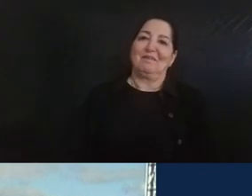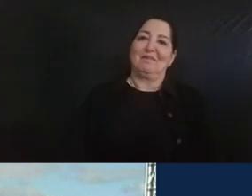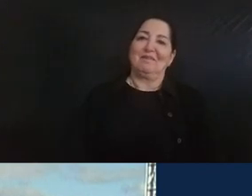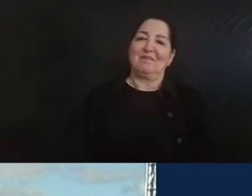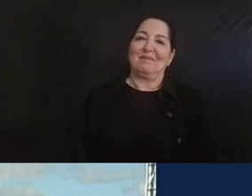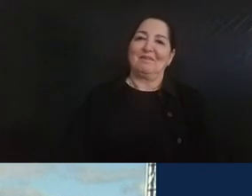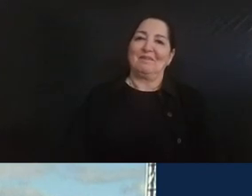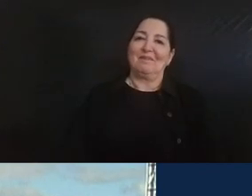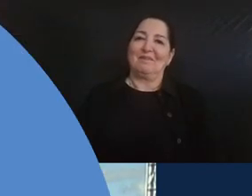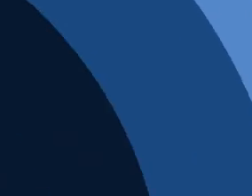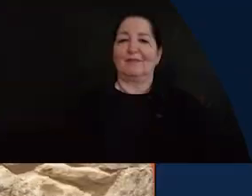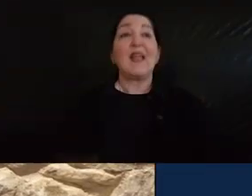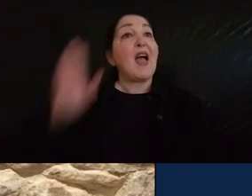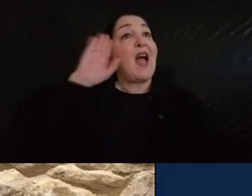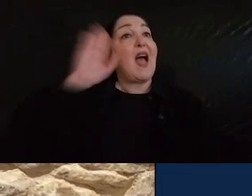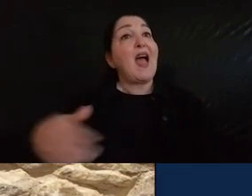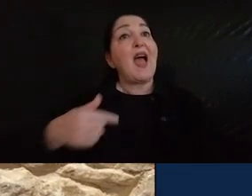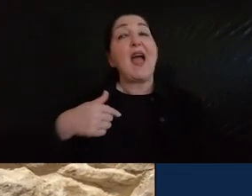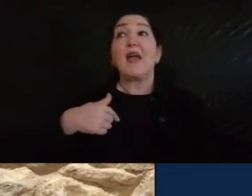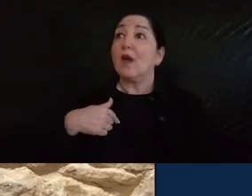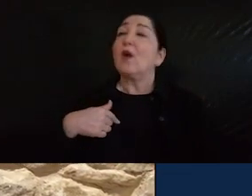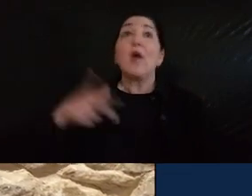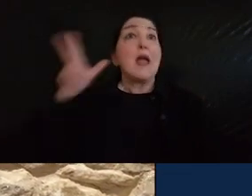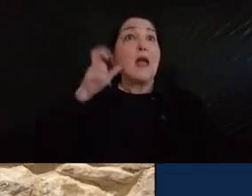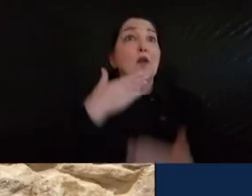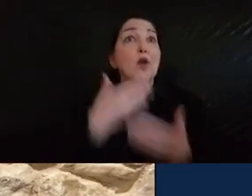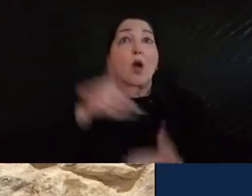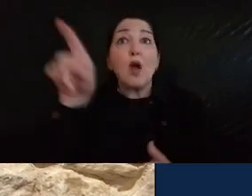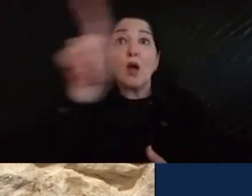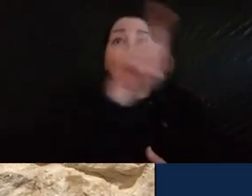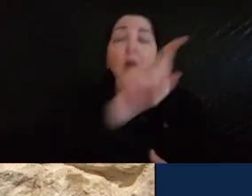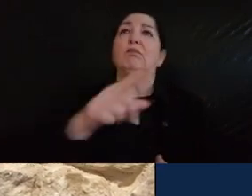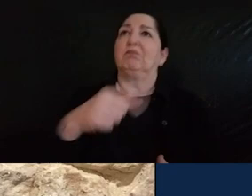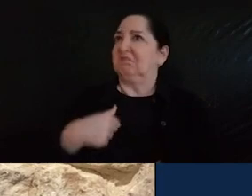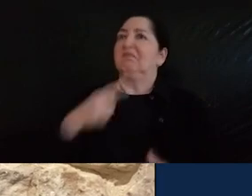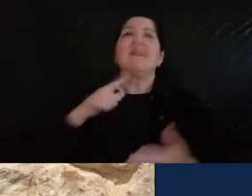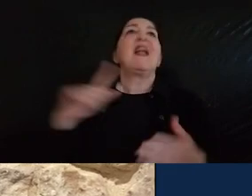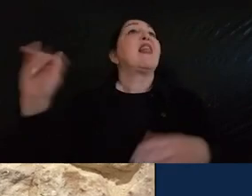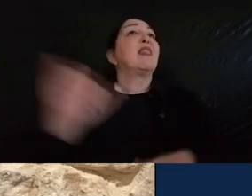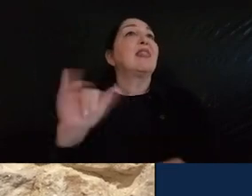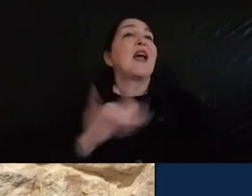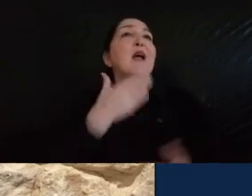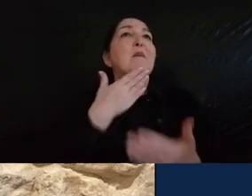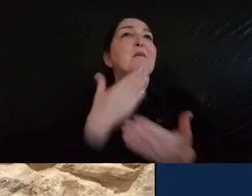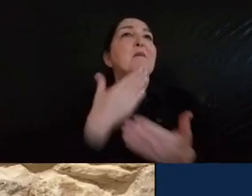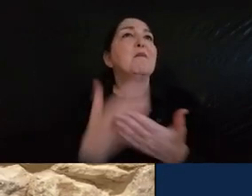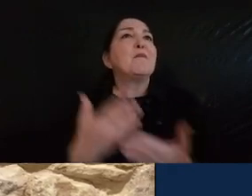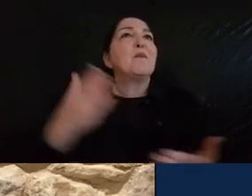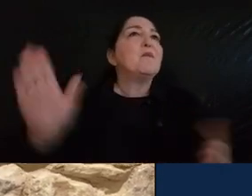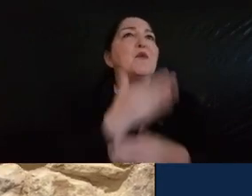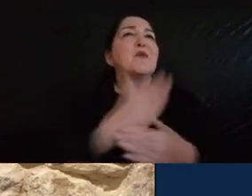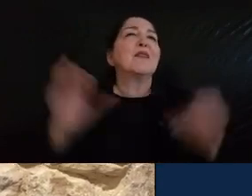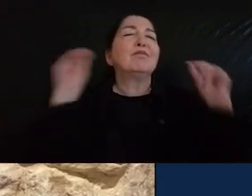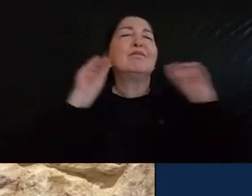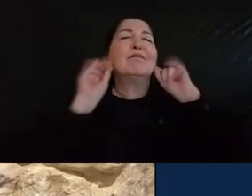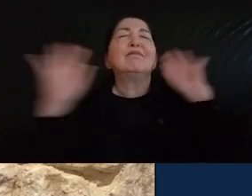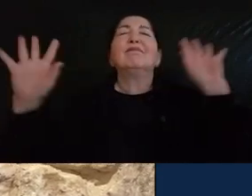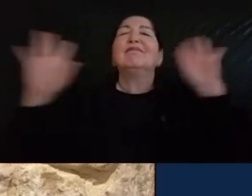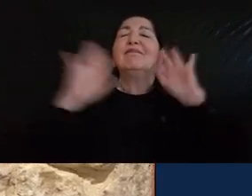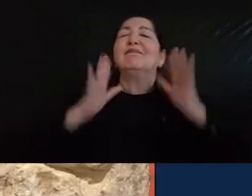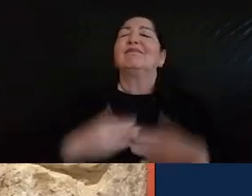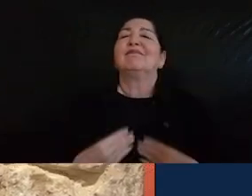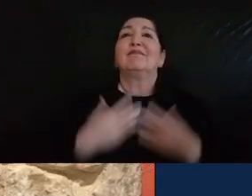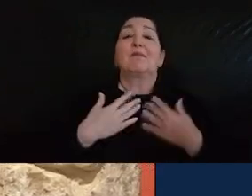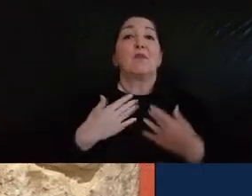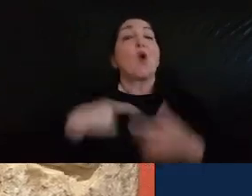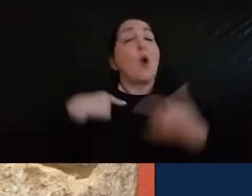again. Hey, good hearing? It's like music to your ears. So get your hearing tested.